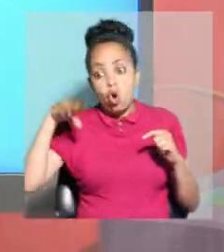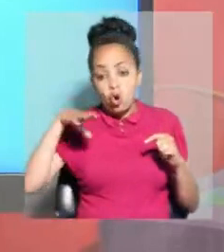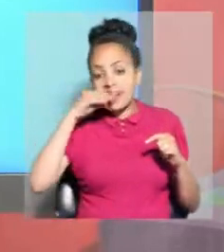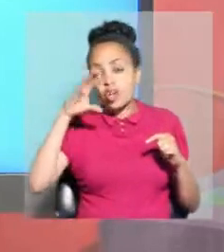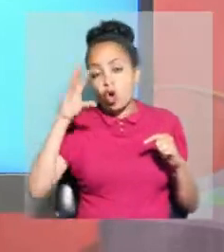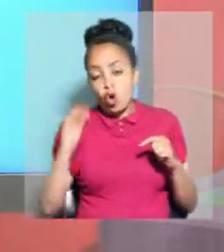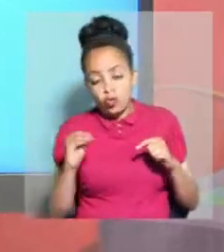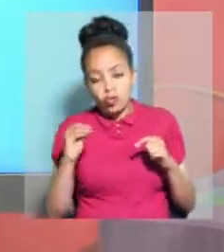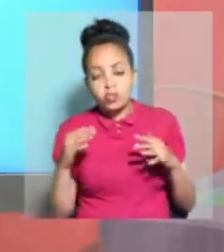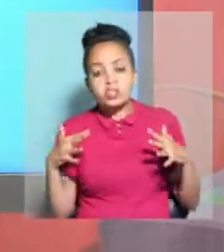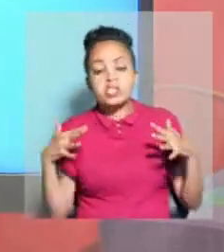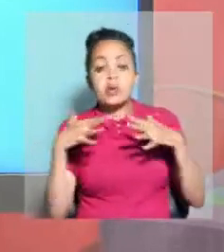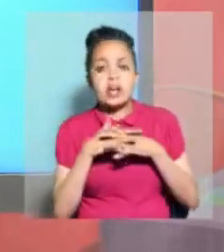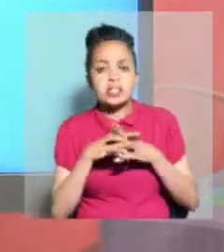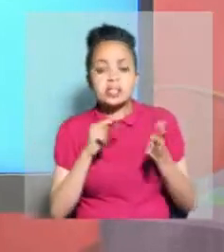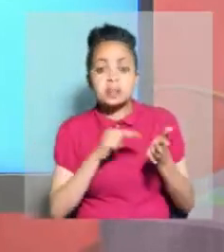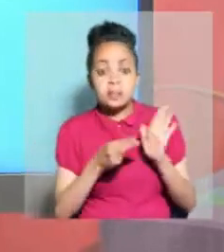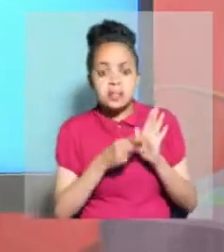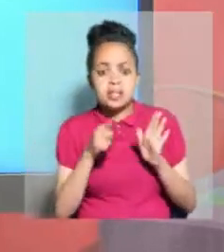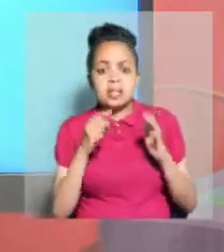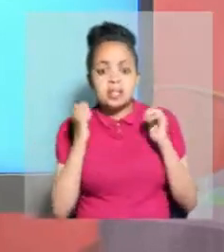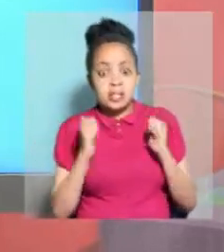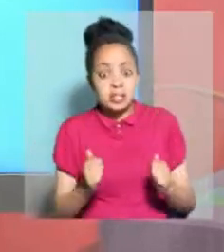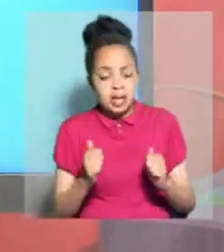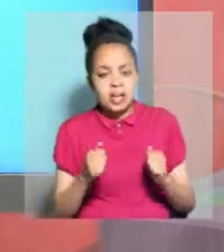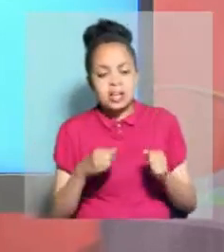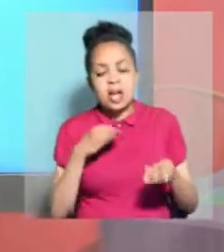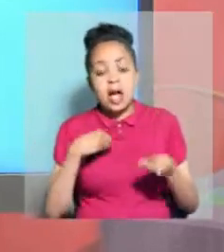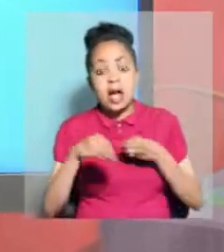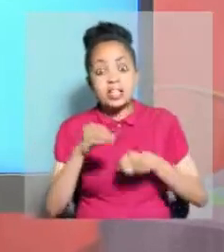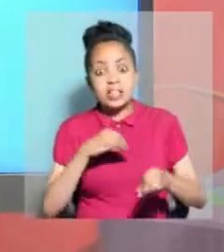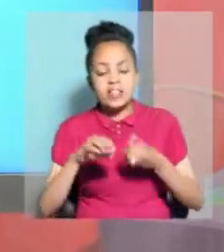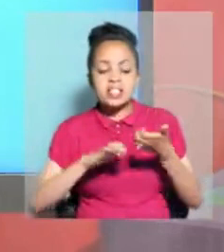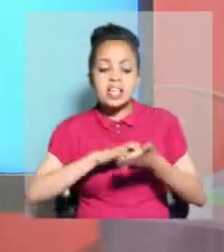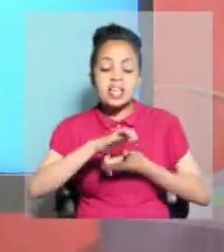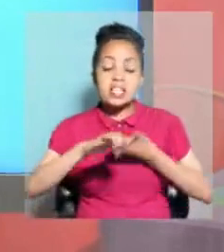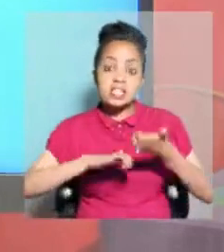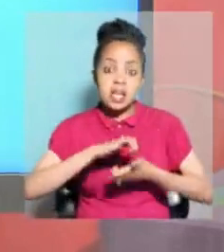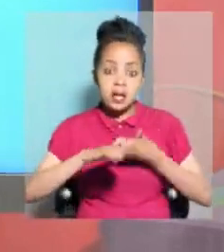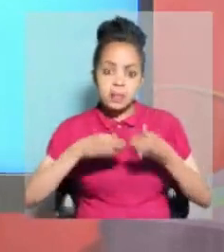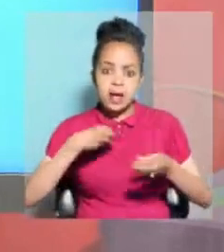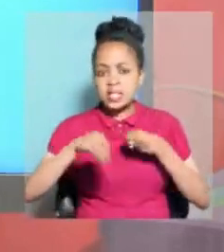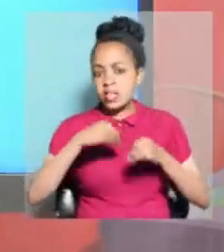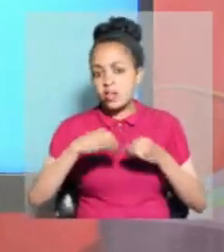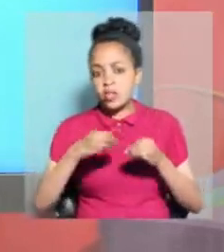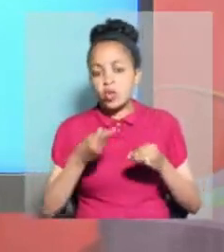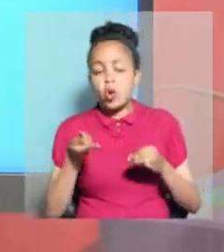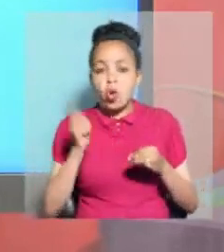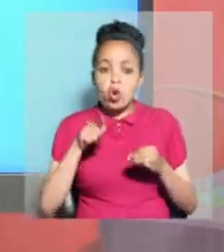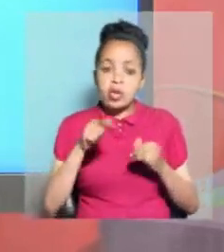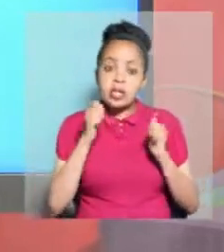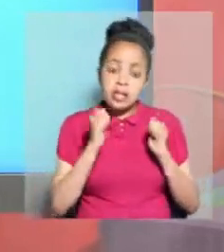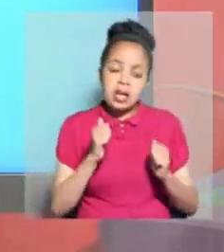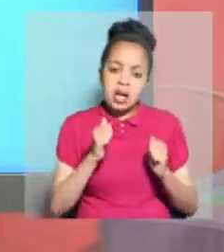reaction. Means it can activate the enzyme catalytic activity or it